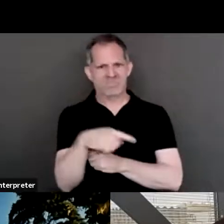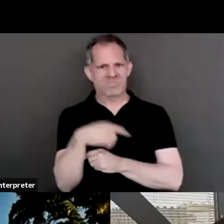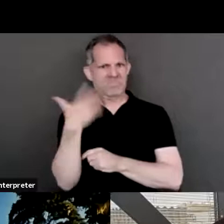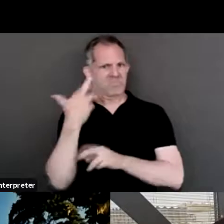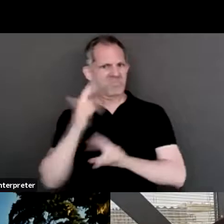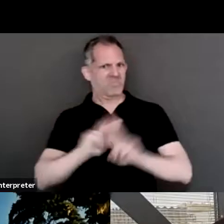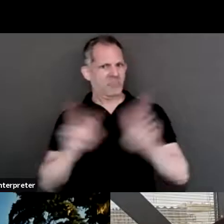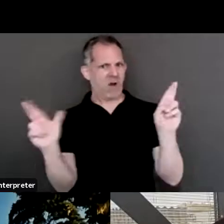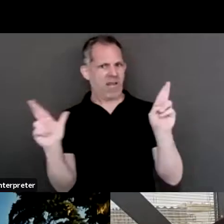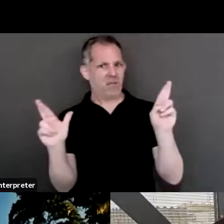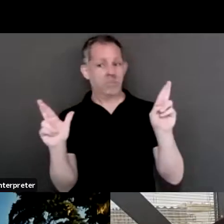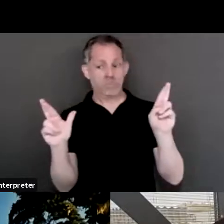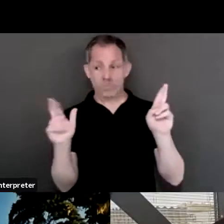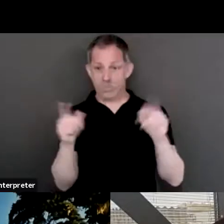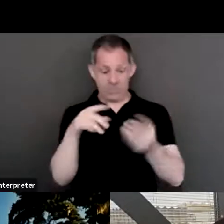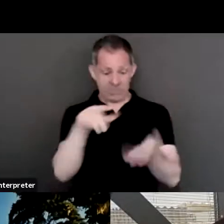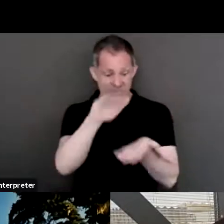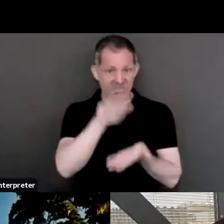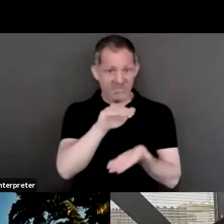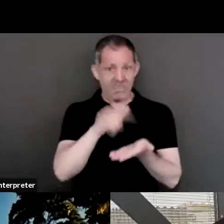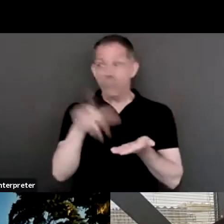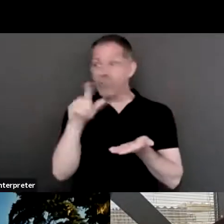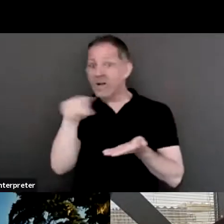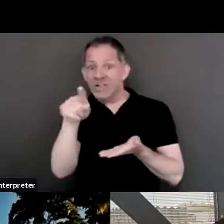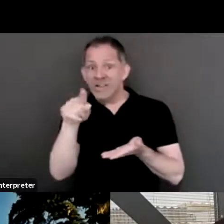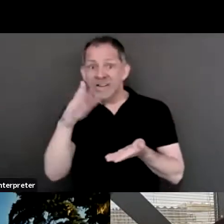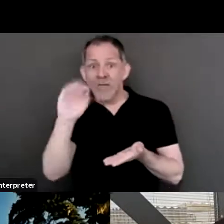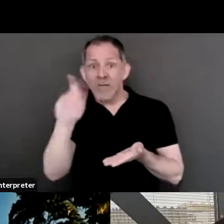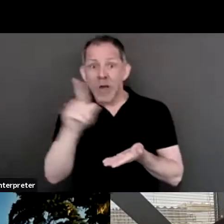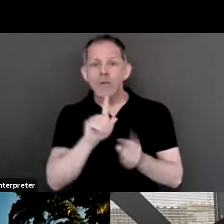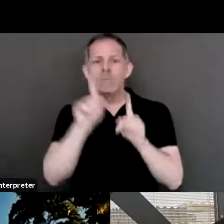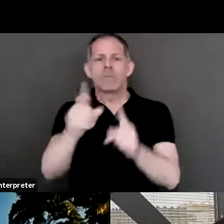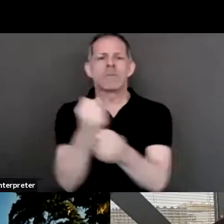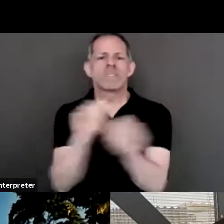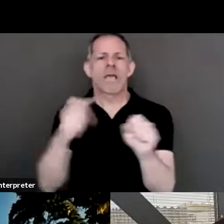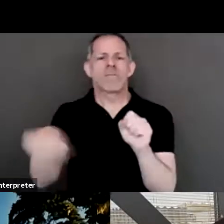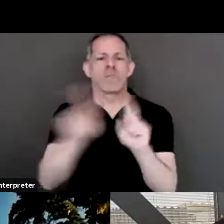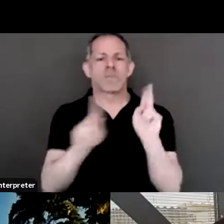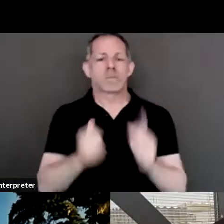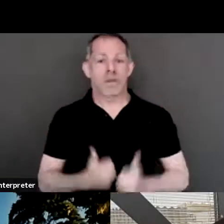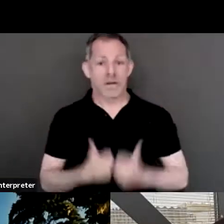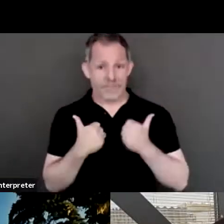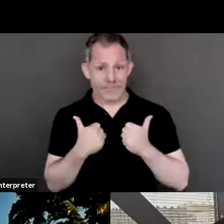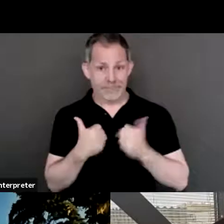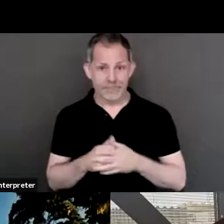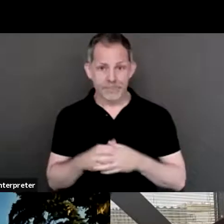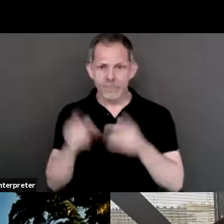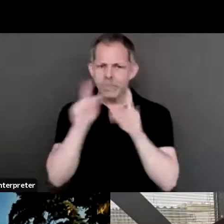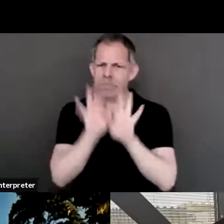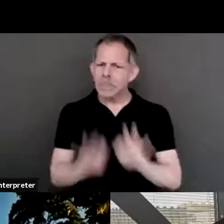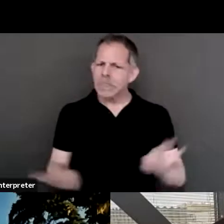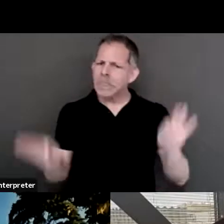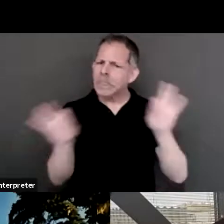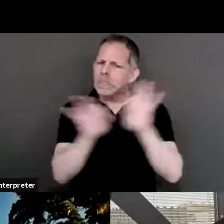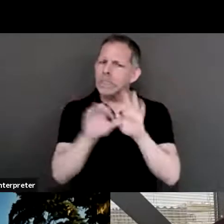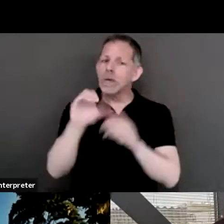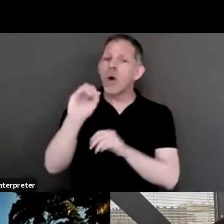Focusing on the youth and the young adults, it's really important that opioids are locked up and put away if they're in the home.